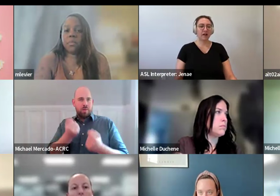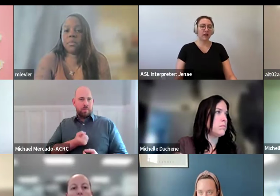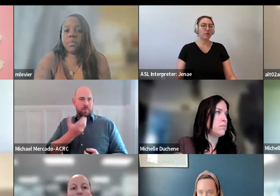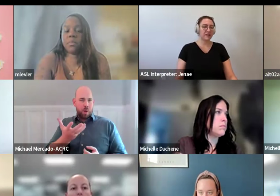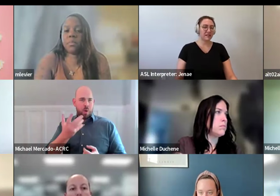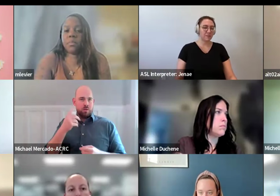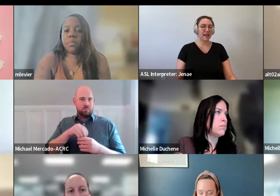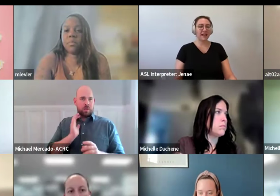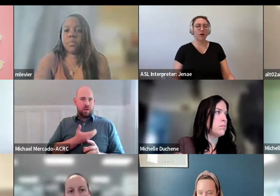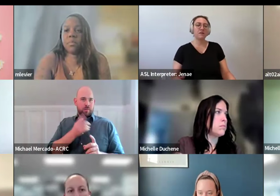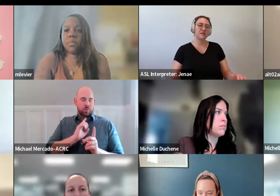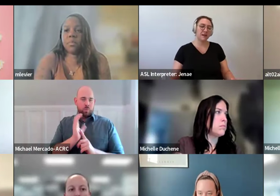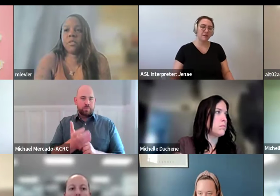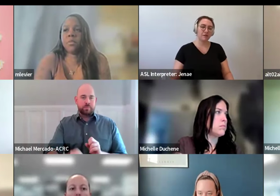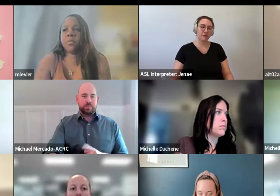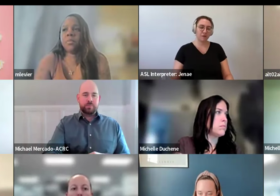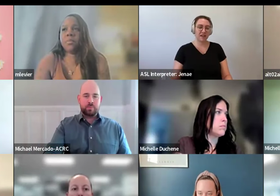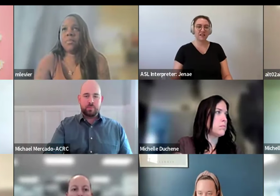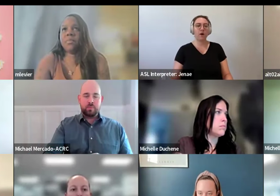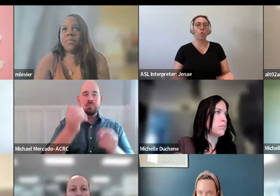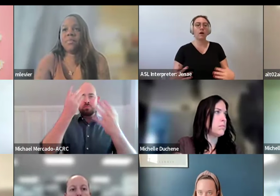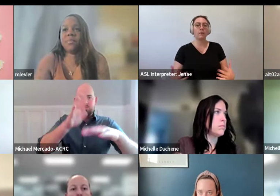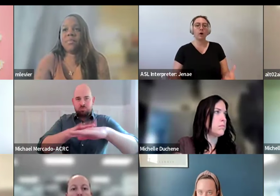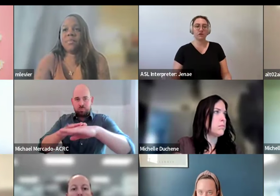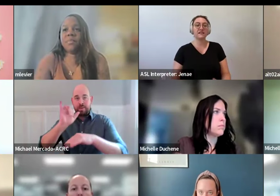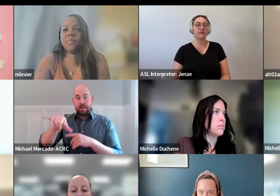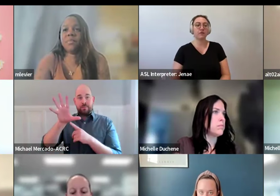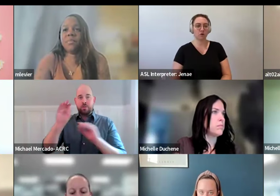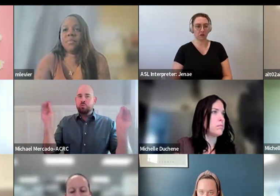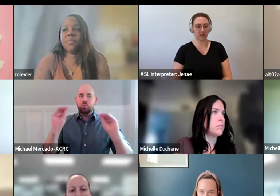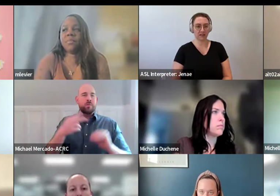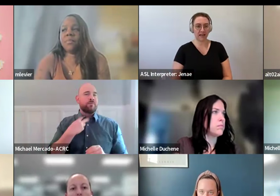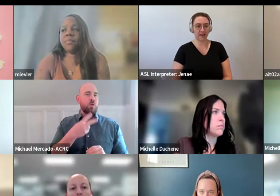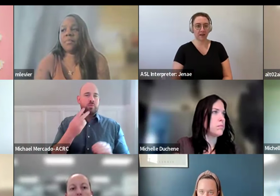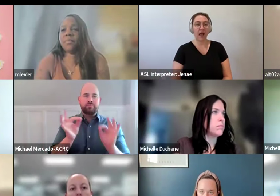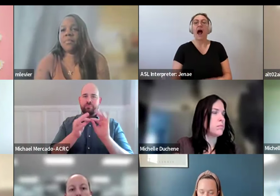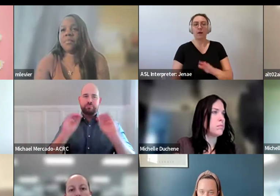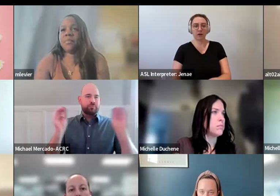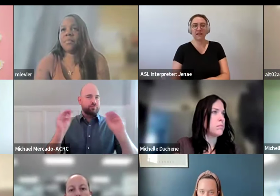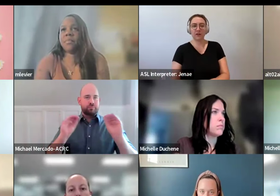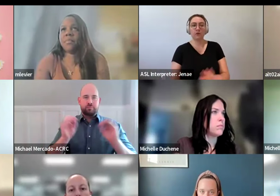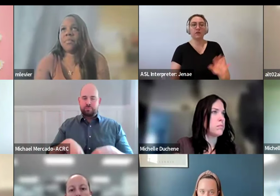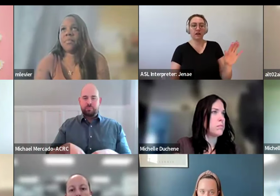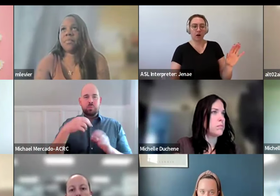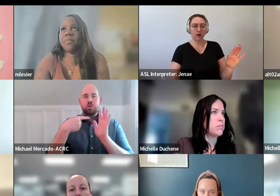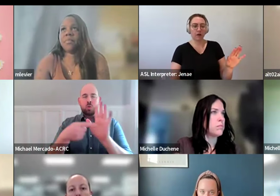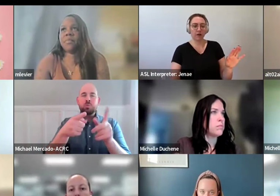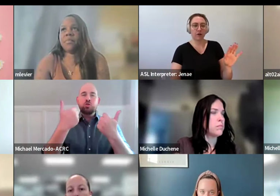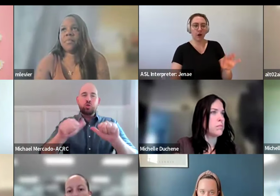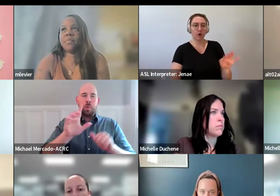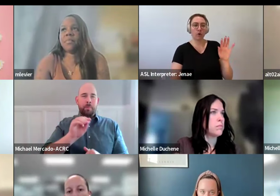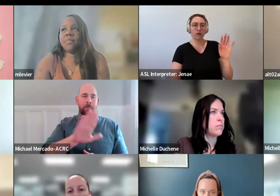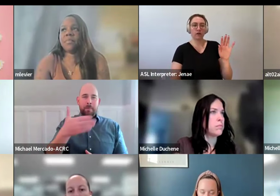So I'm going to explain a few things about what poetry and deaf culture looks like. I will tell you